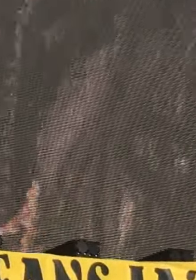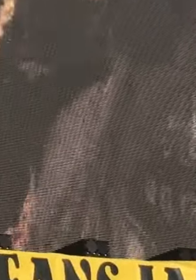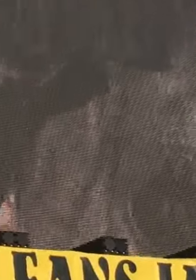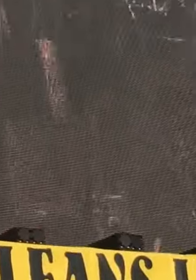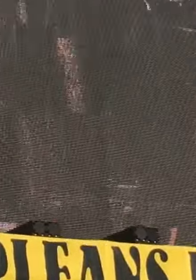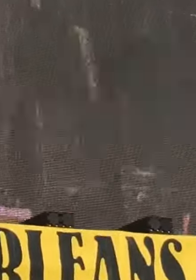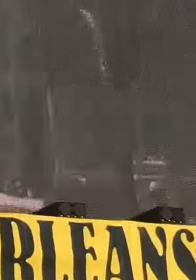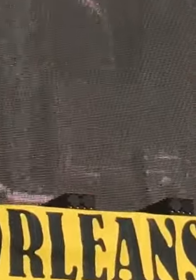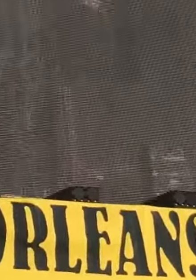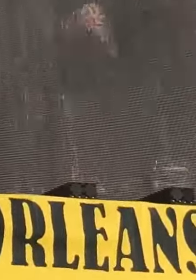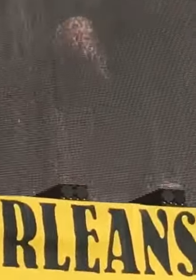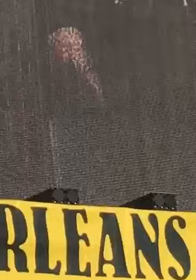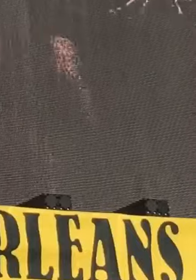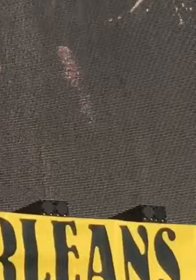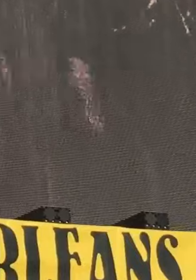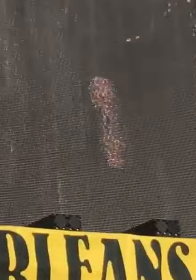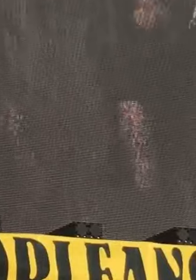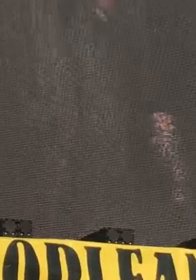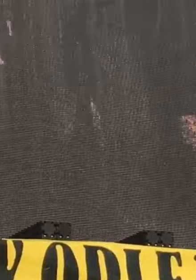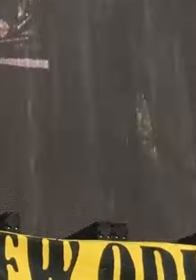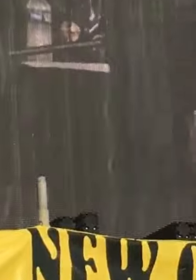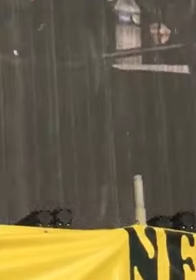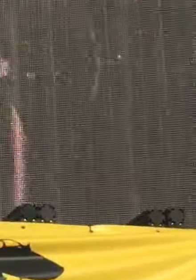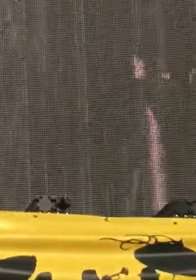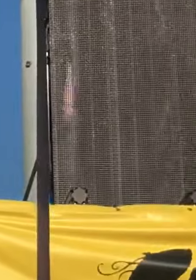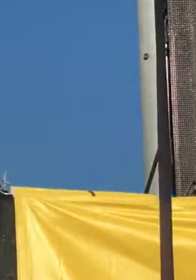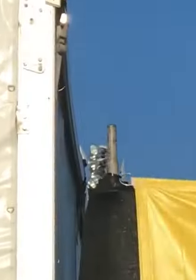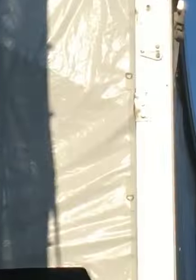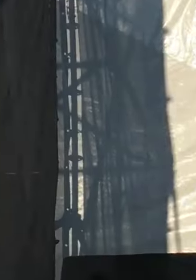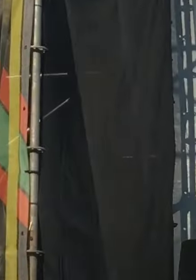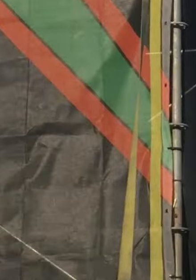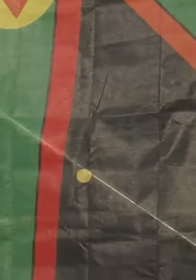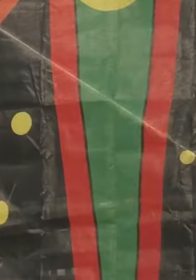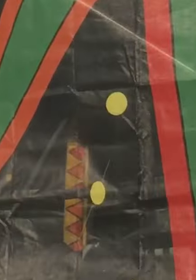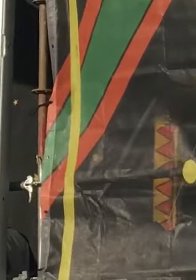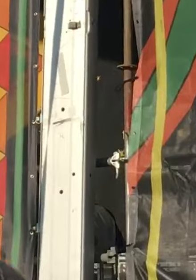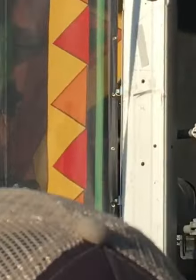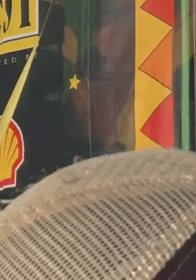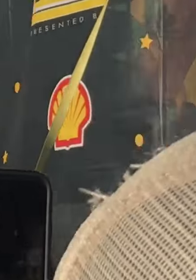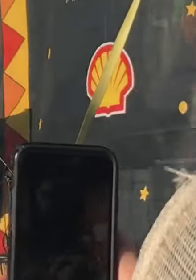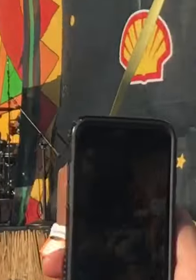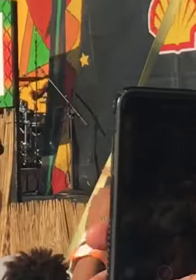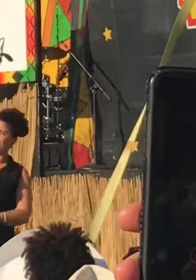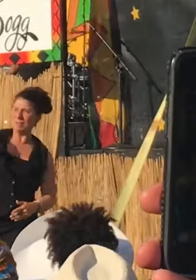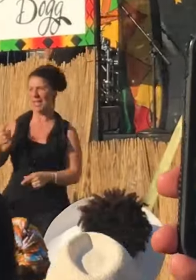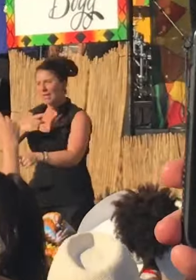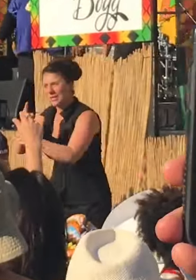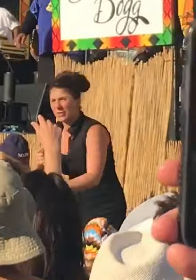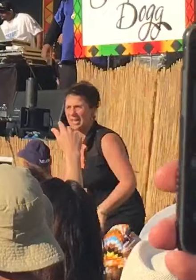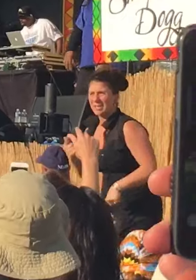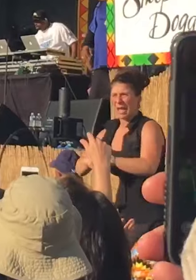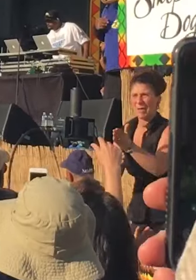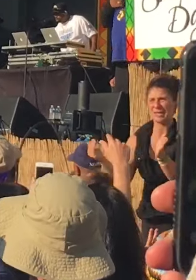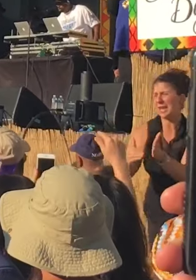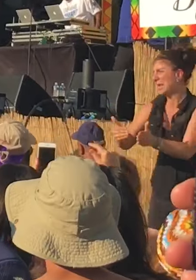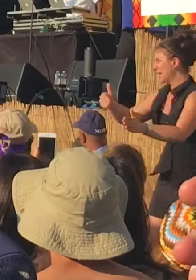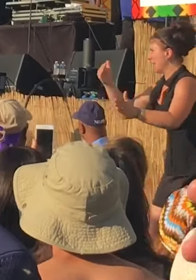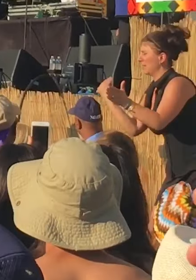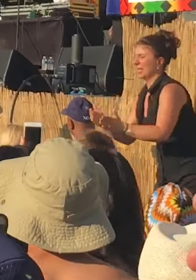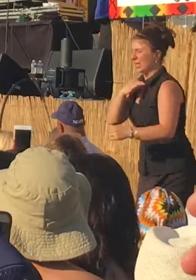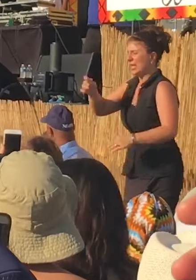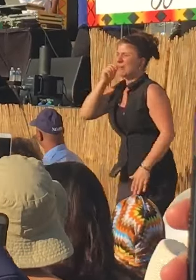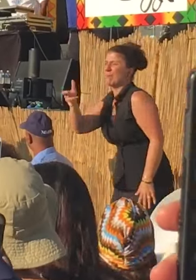Back to back, was that a trap? Get a lick and get it back Get the trick, the trap, bitch, I want my money back Time to time I give it while